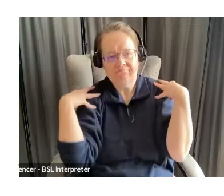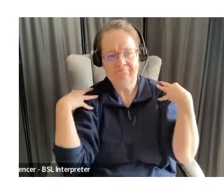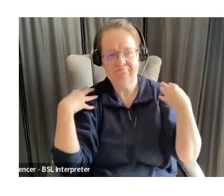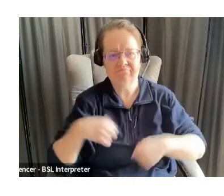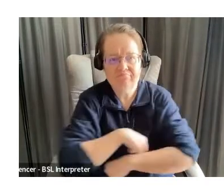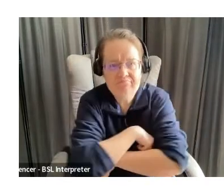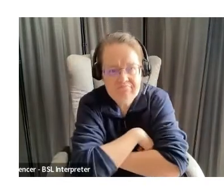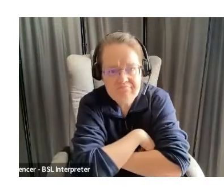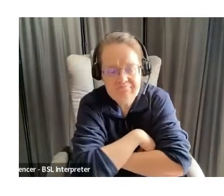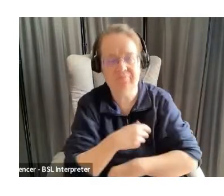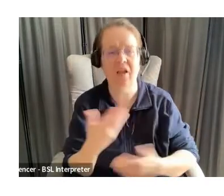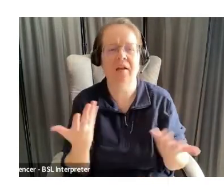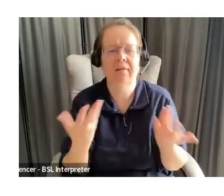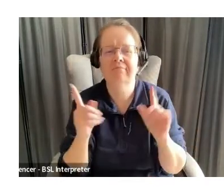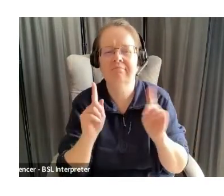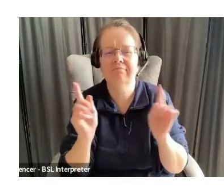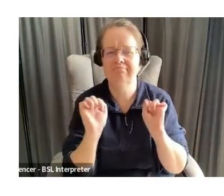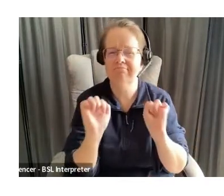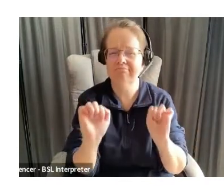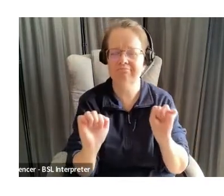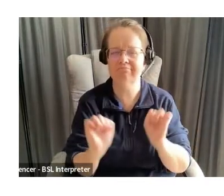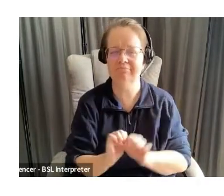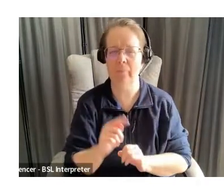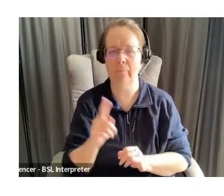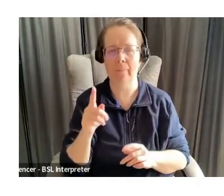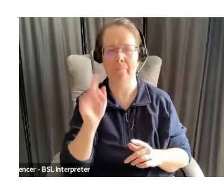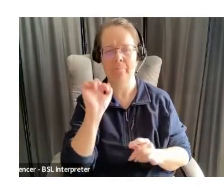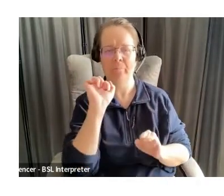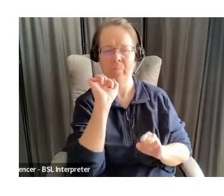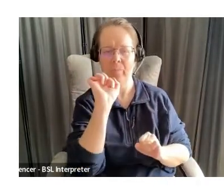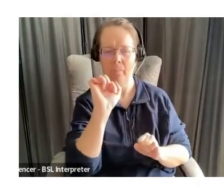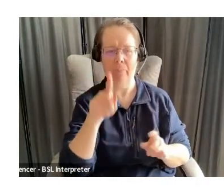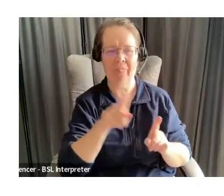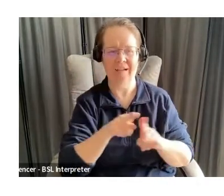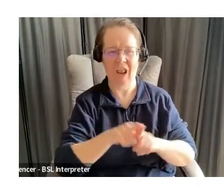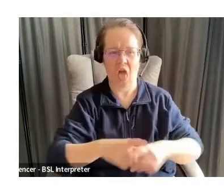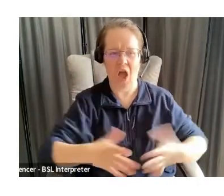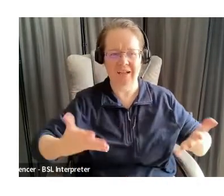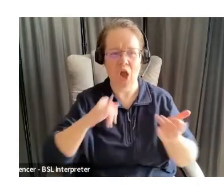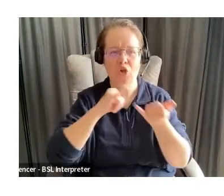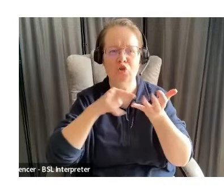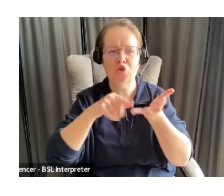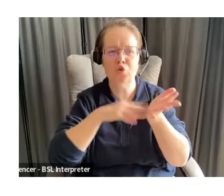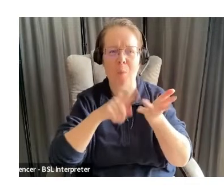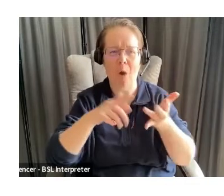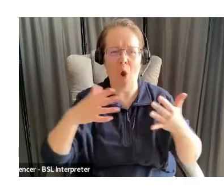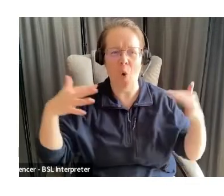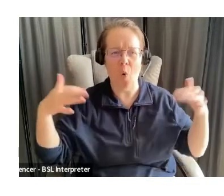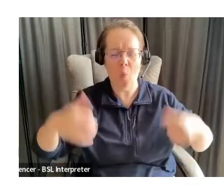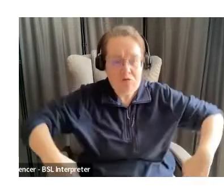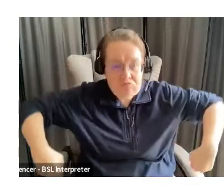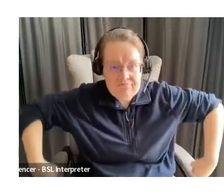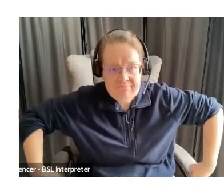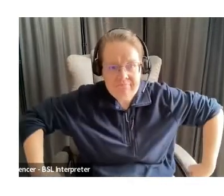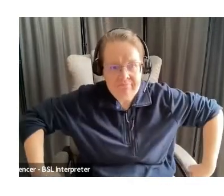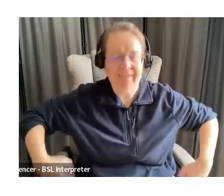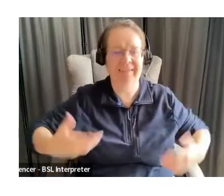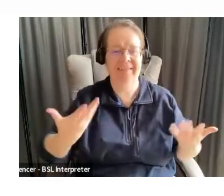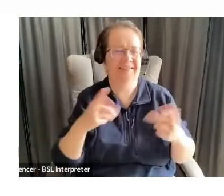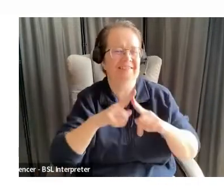you're visualizing a particular pose, like you're a sumo warrior or something like that. Can anyone share with